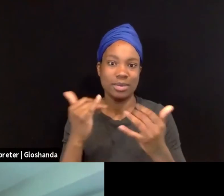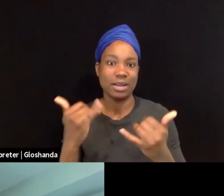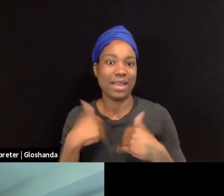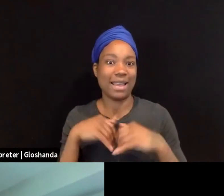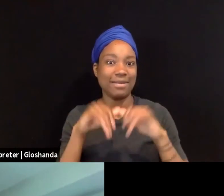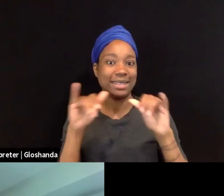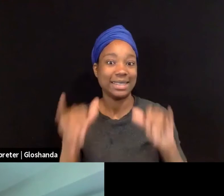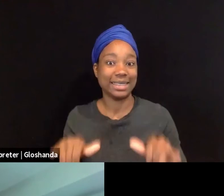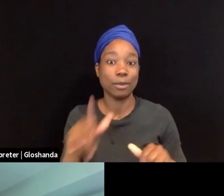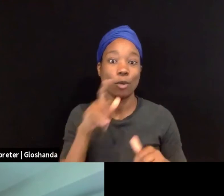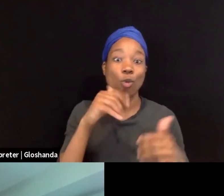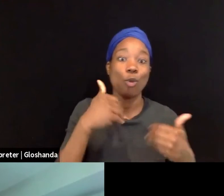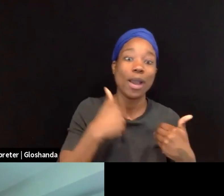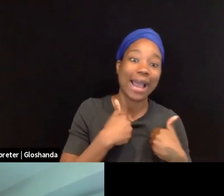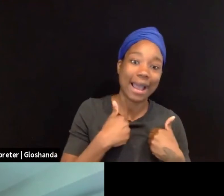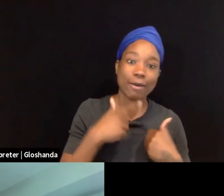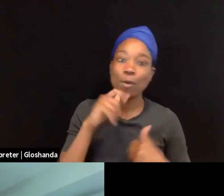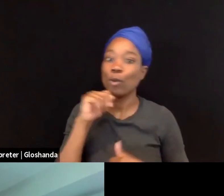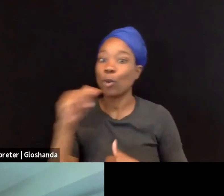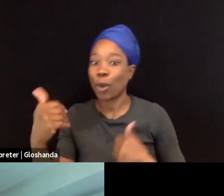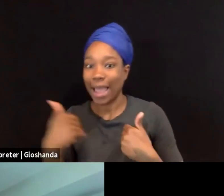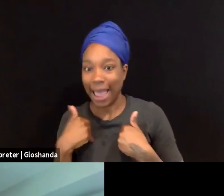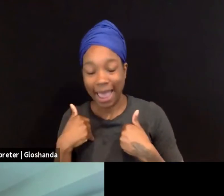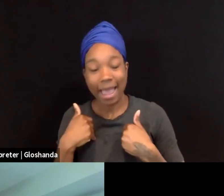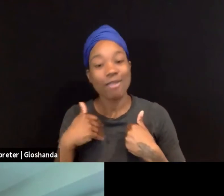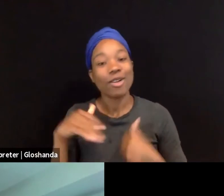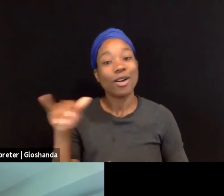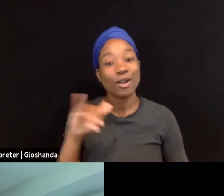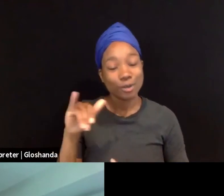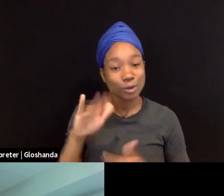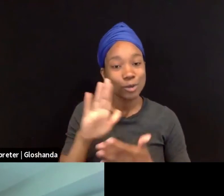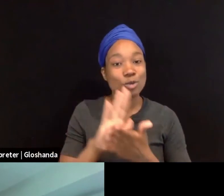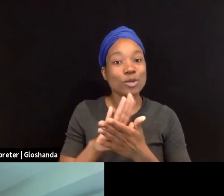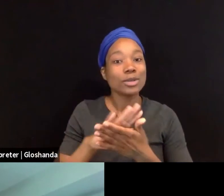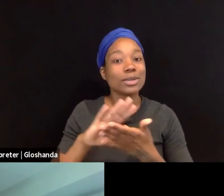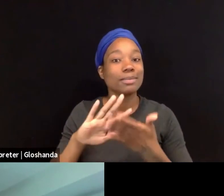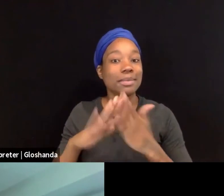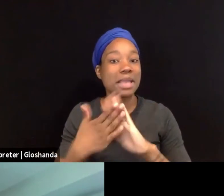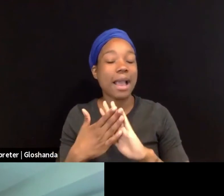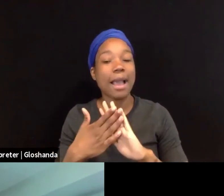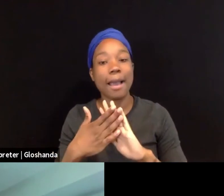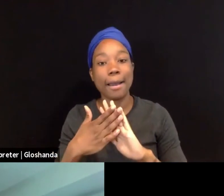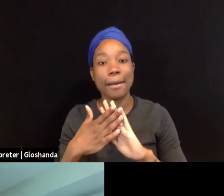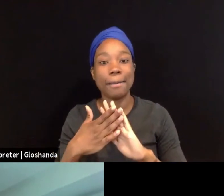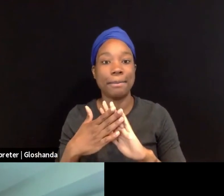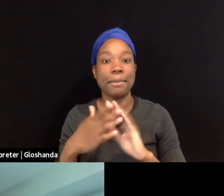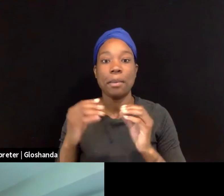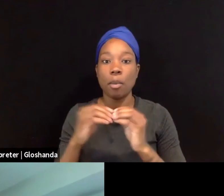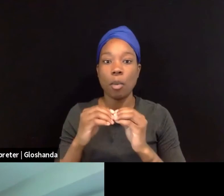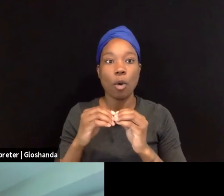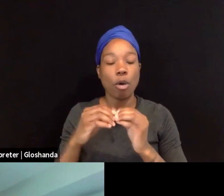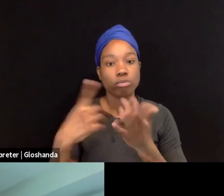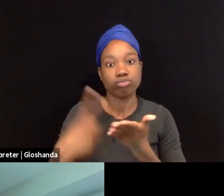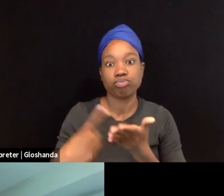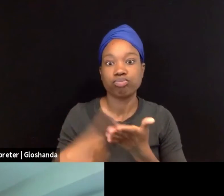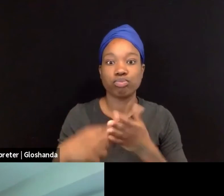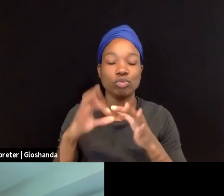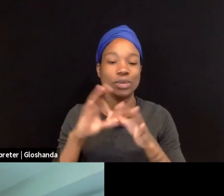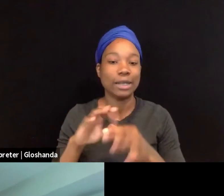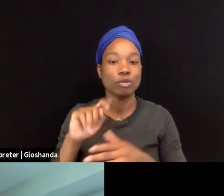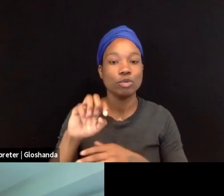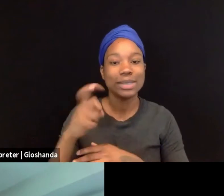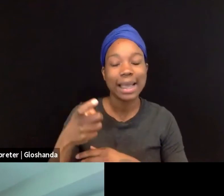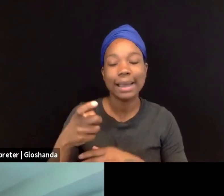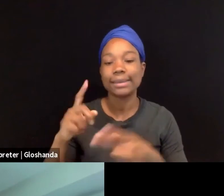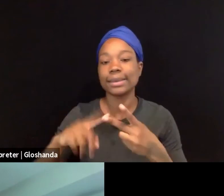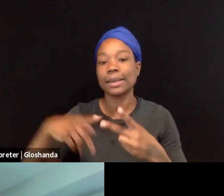in counties with a strong tax base and strong PTAs might see those upgrades come sooner. And that has even